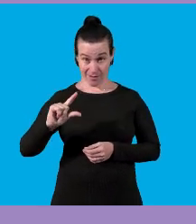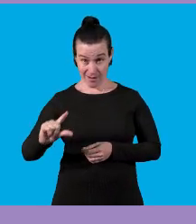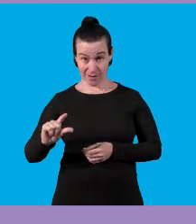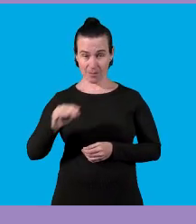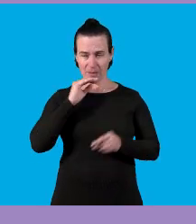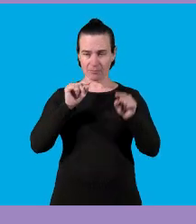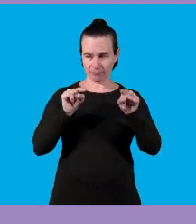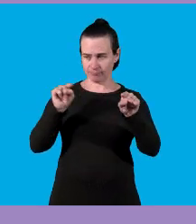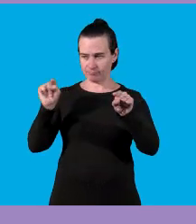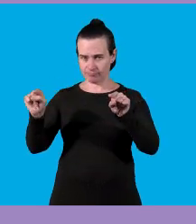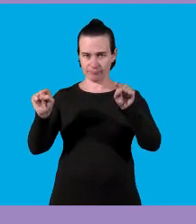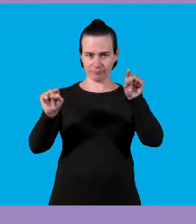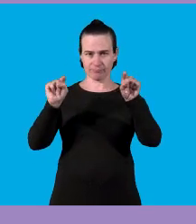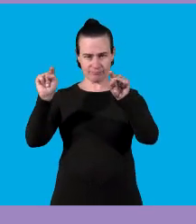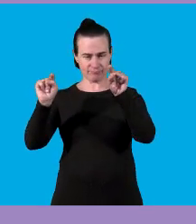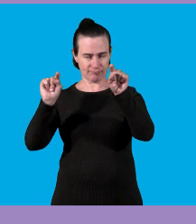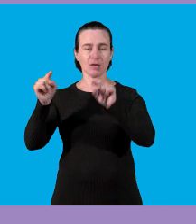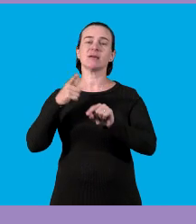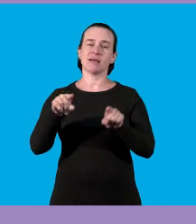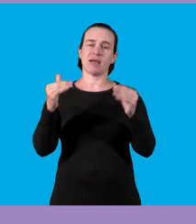are equal.